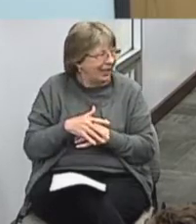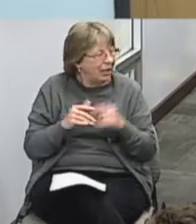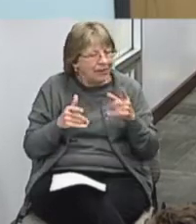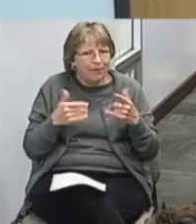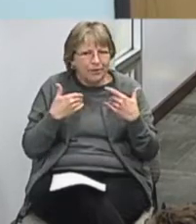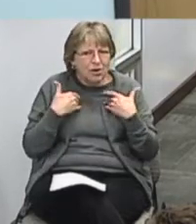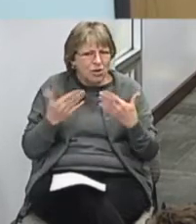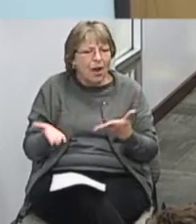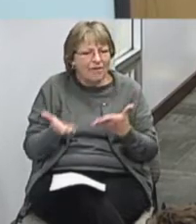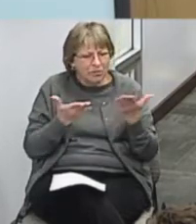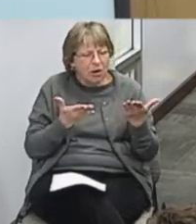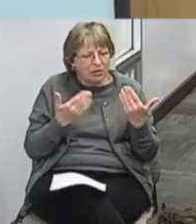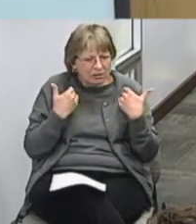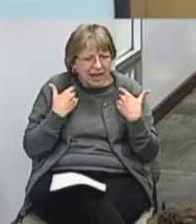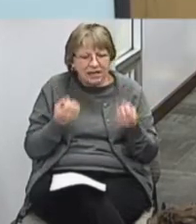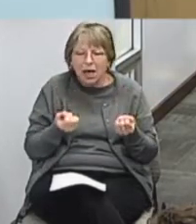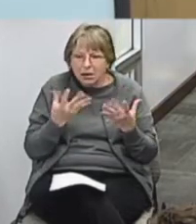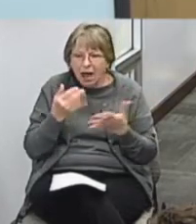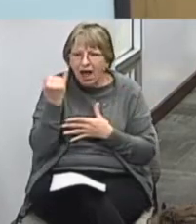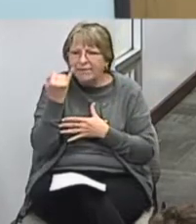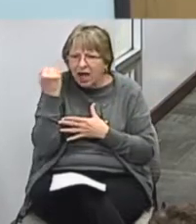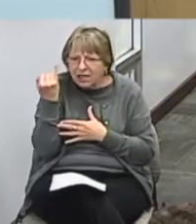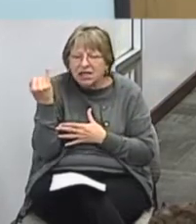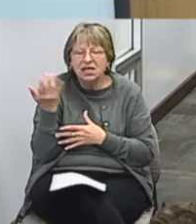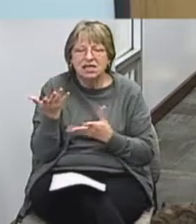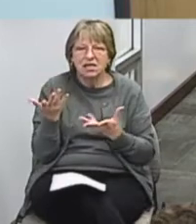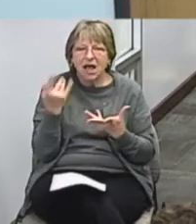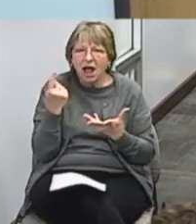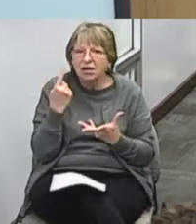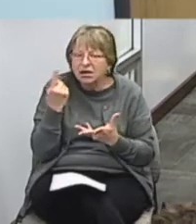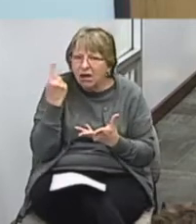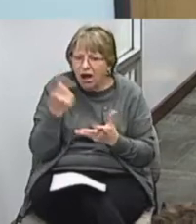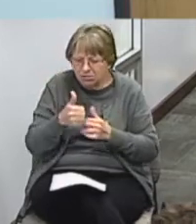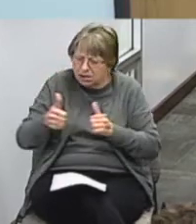lot of ideas and thoughts behind it about the future.